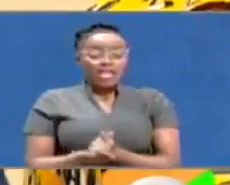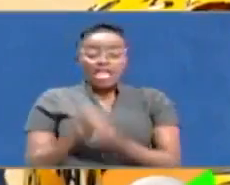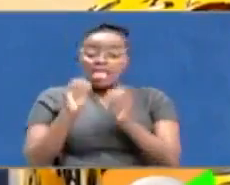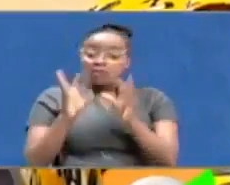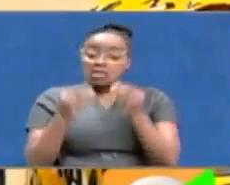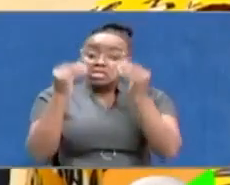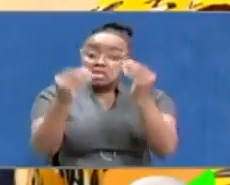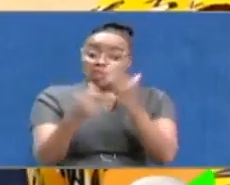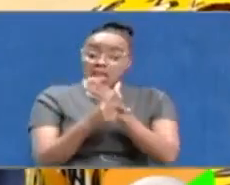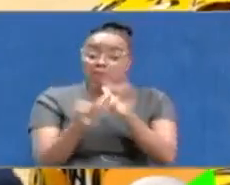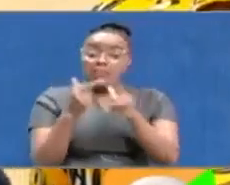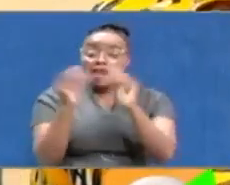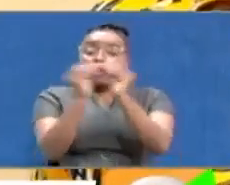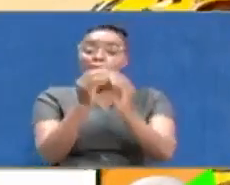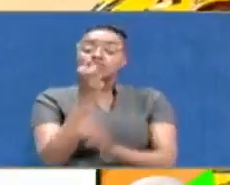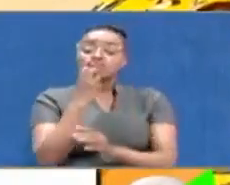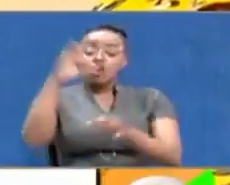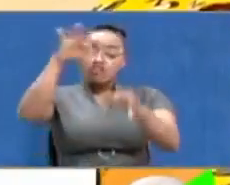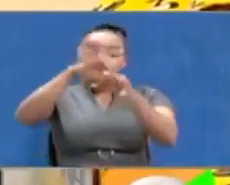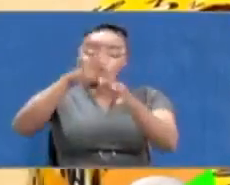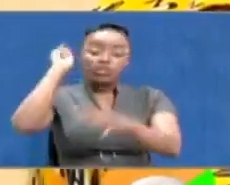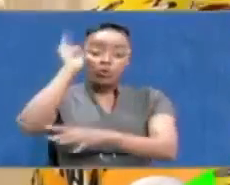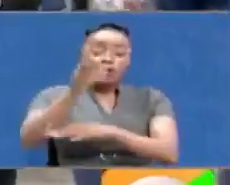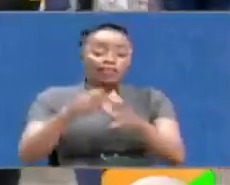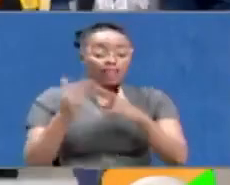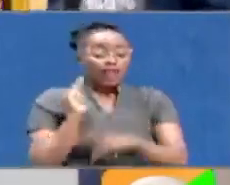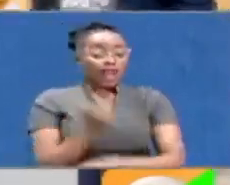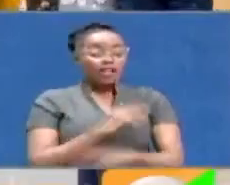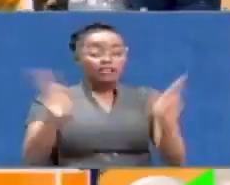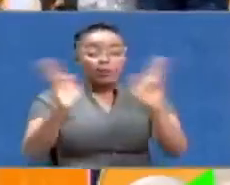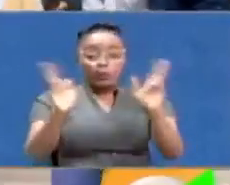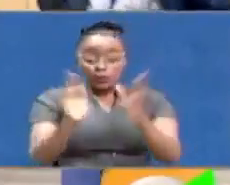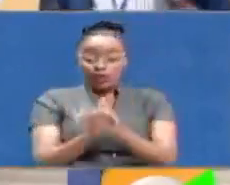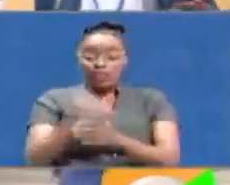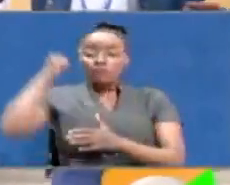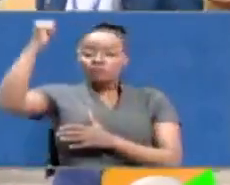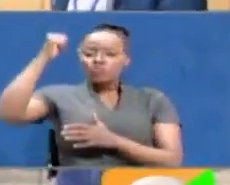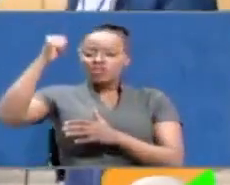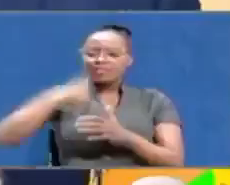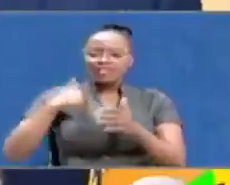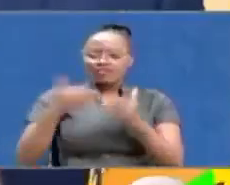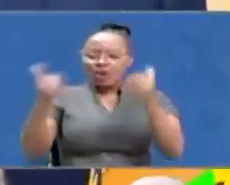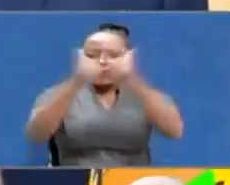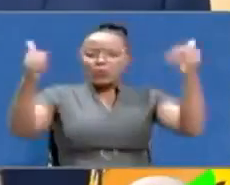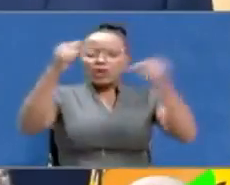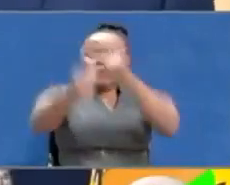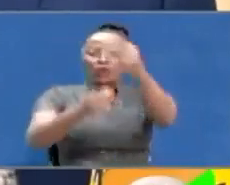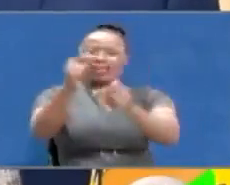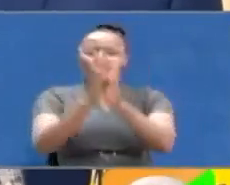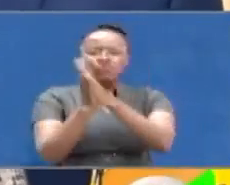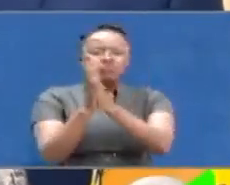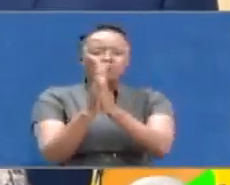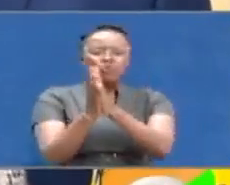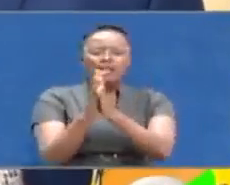want to give their names, tukutane Tuesday tupige kura and we are ready. Siasa za ugavi zikichacha. This narrative